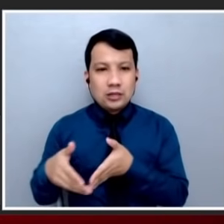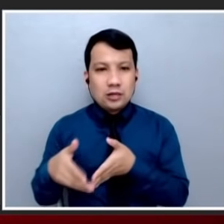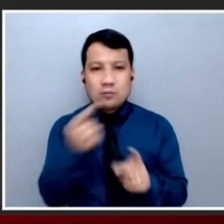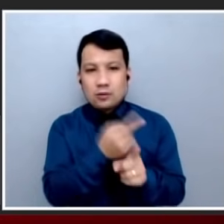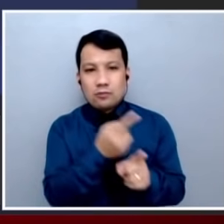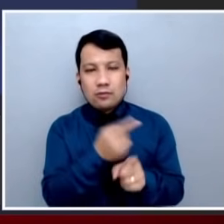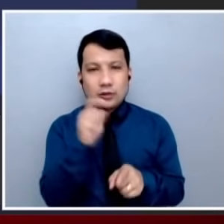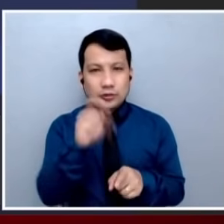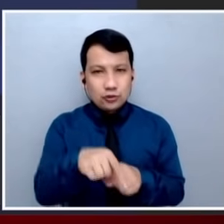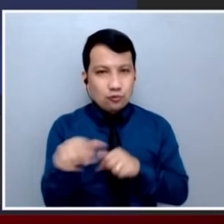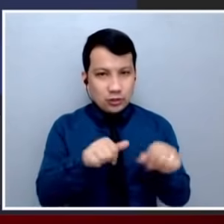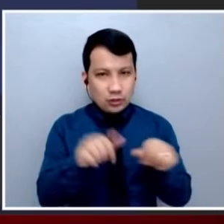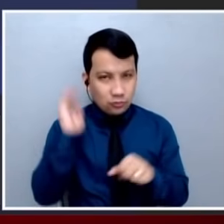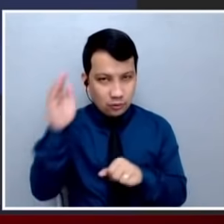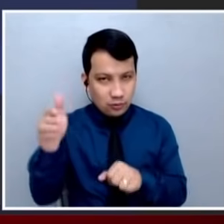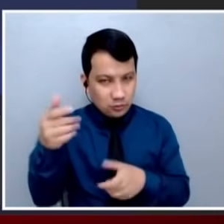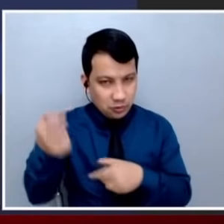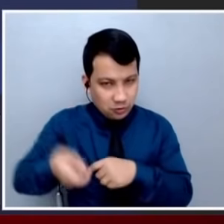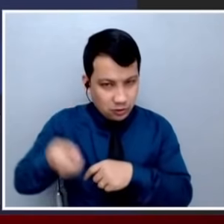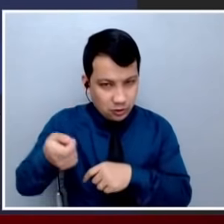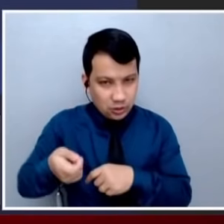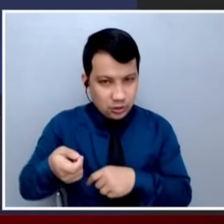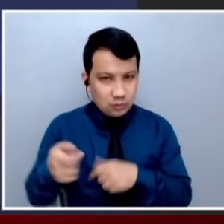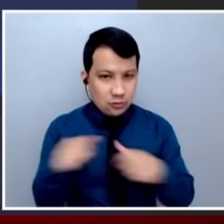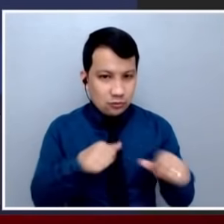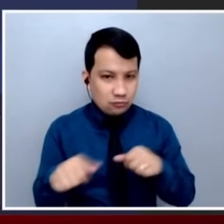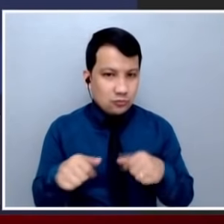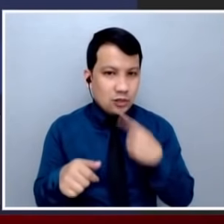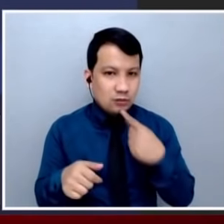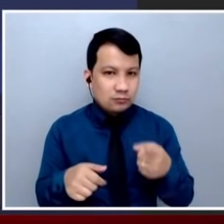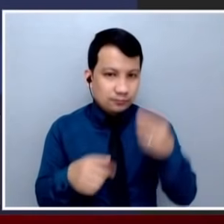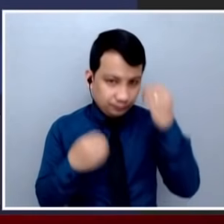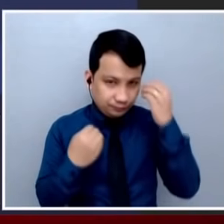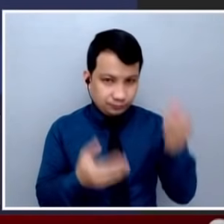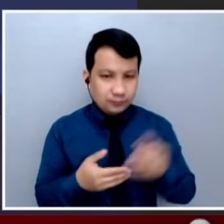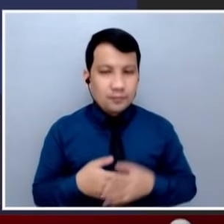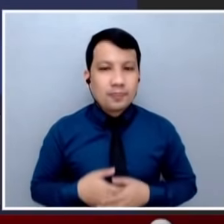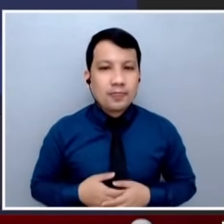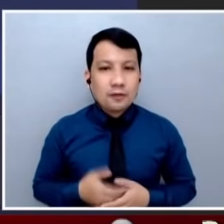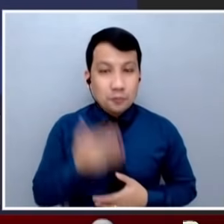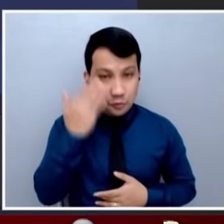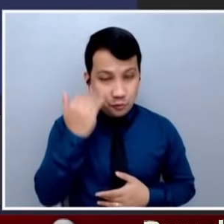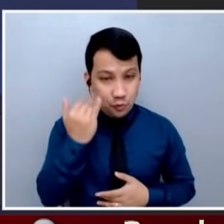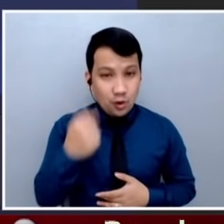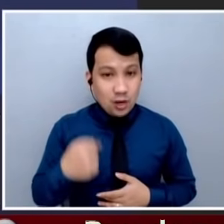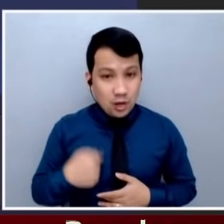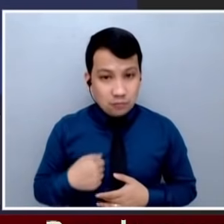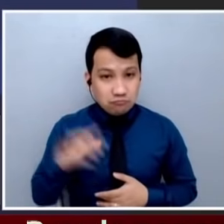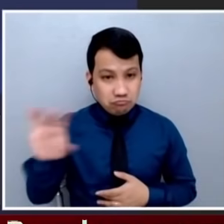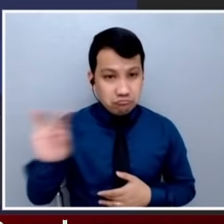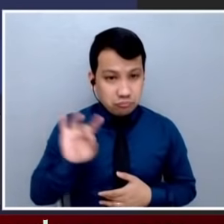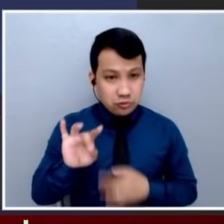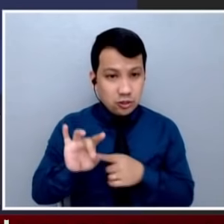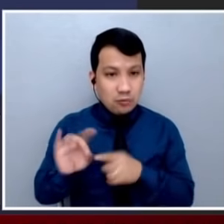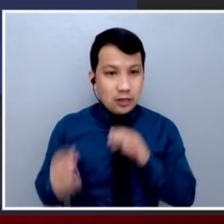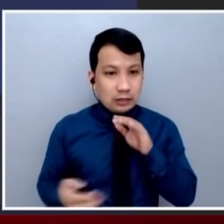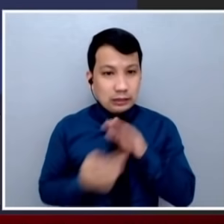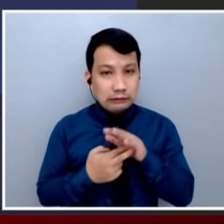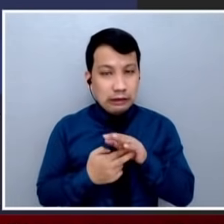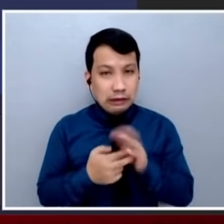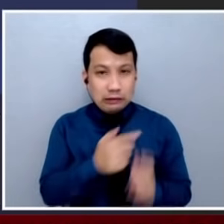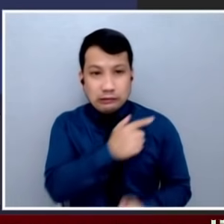corrected in the future. So that's why I selected a retired